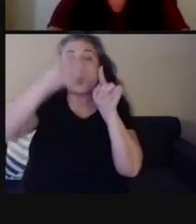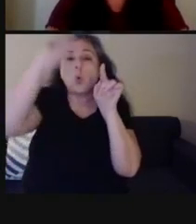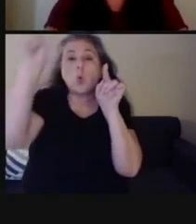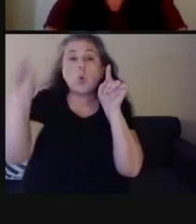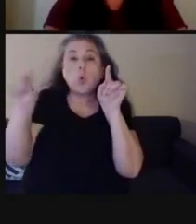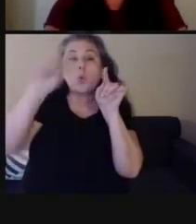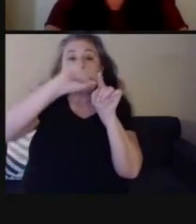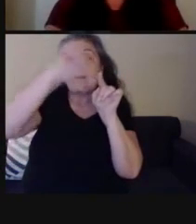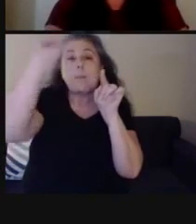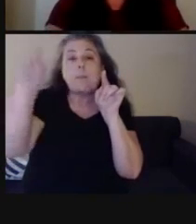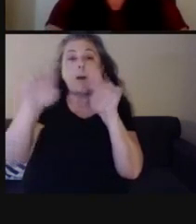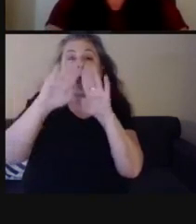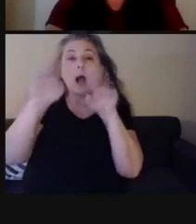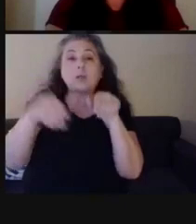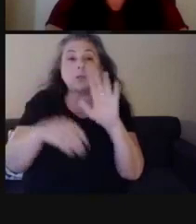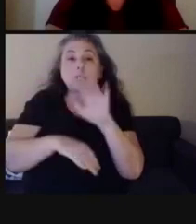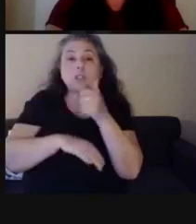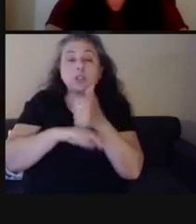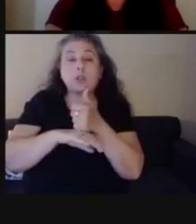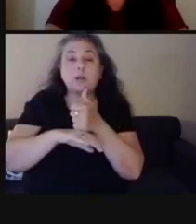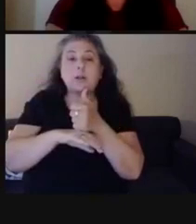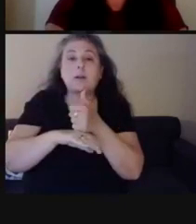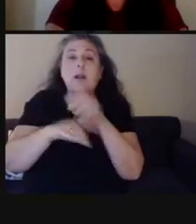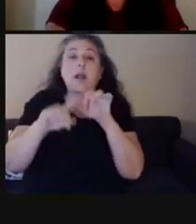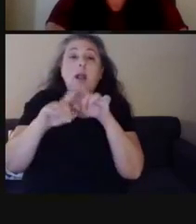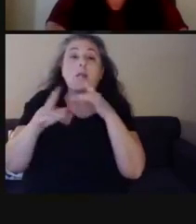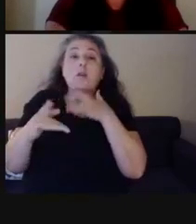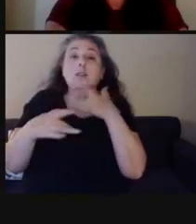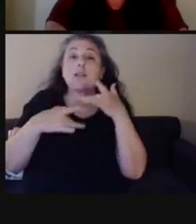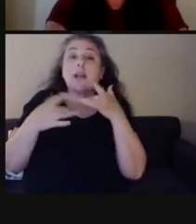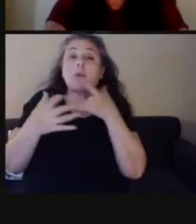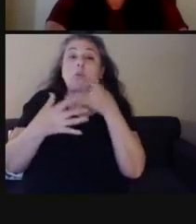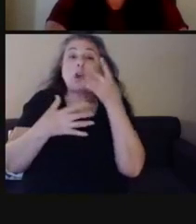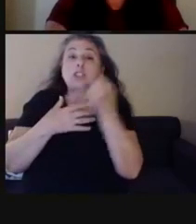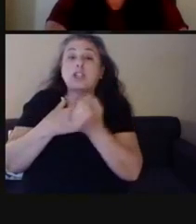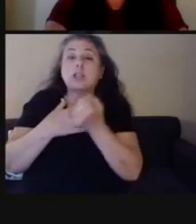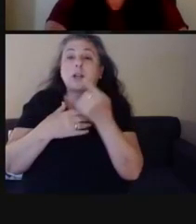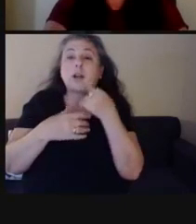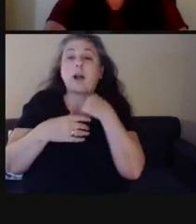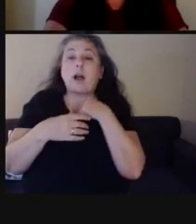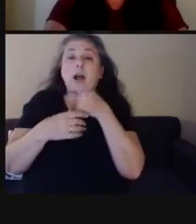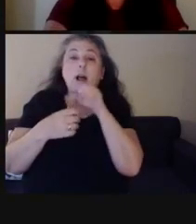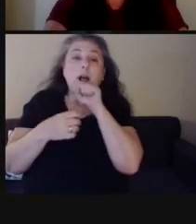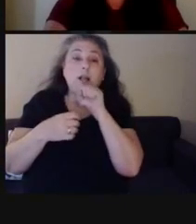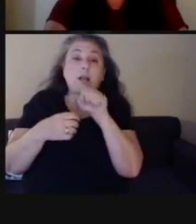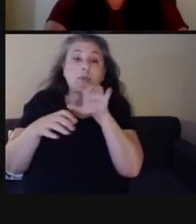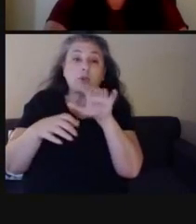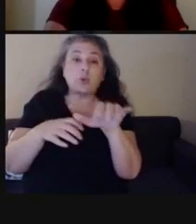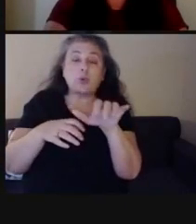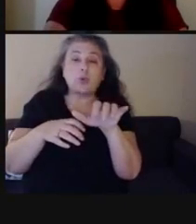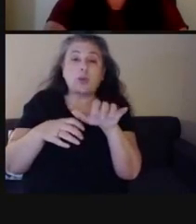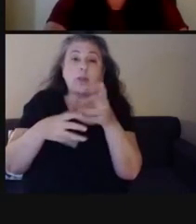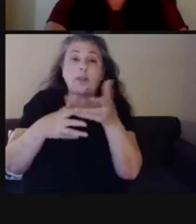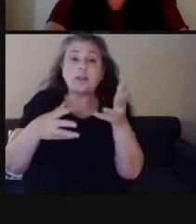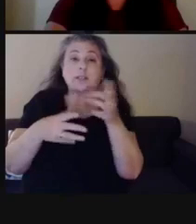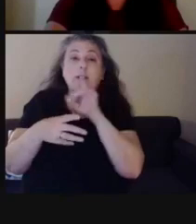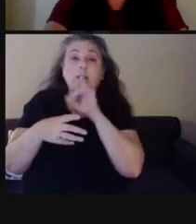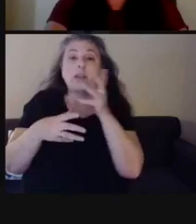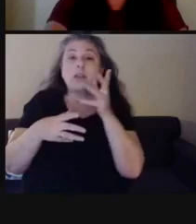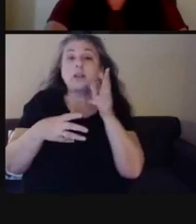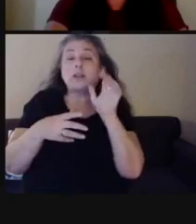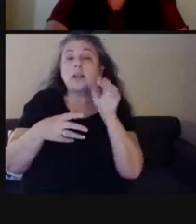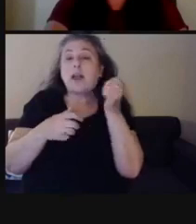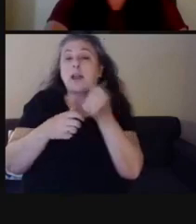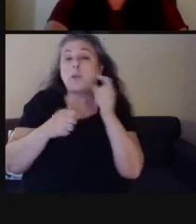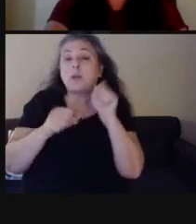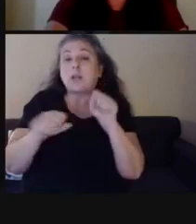installing. So again, this is another exciting project that I love to do. And these things are things that anyone